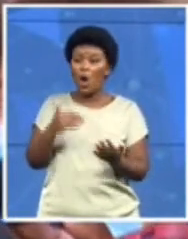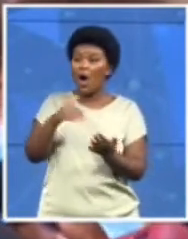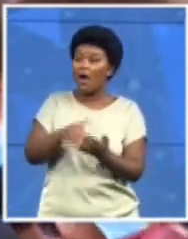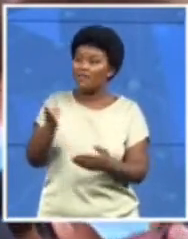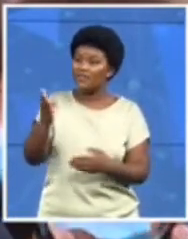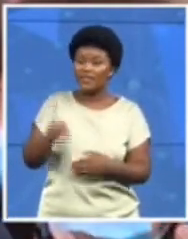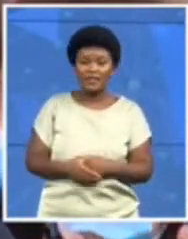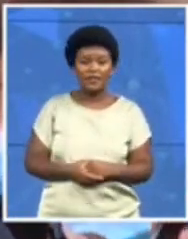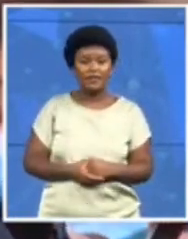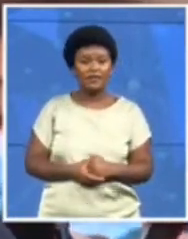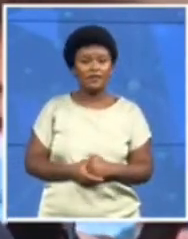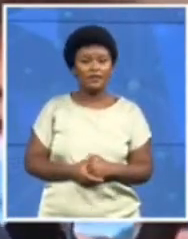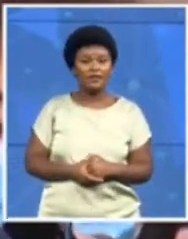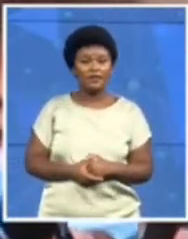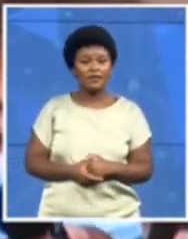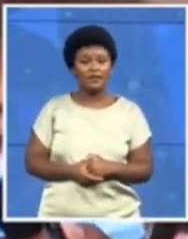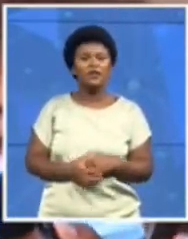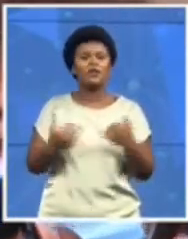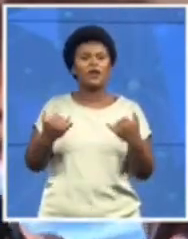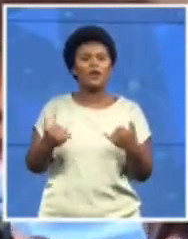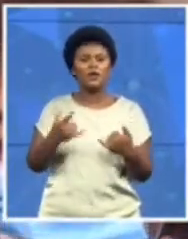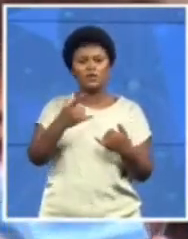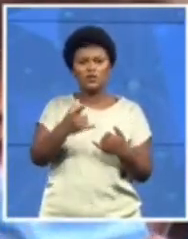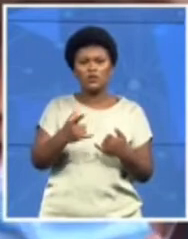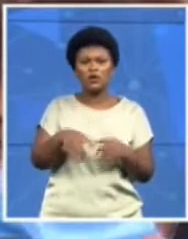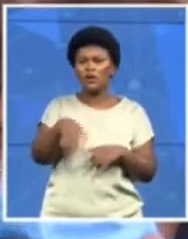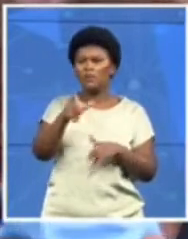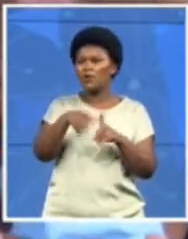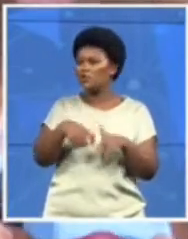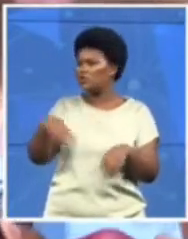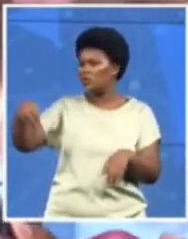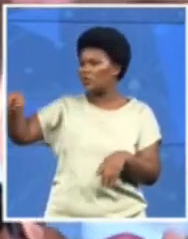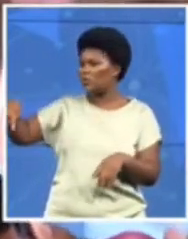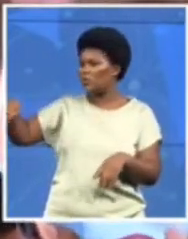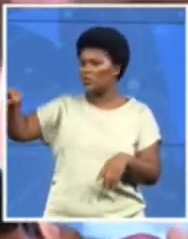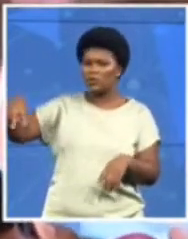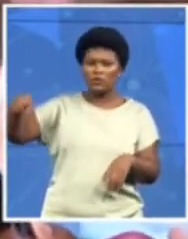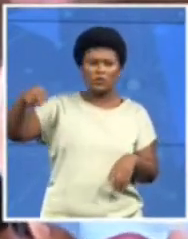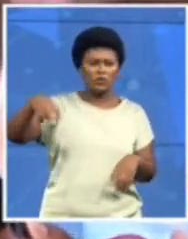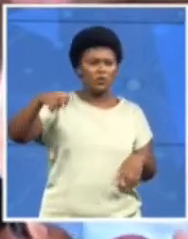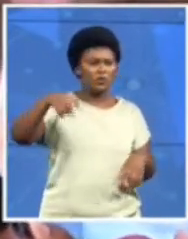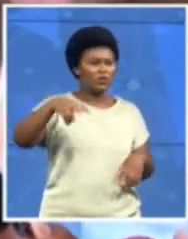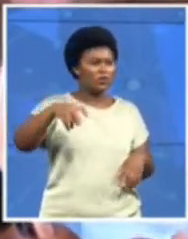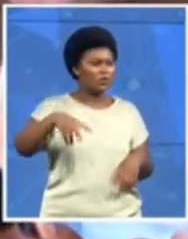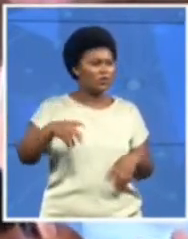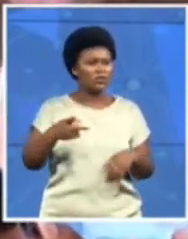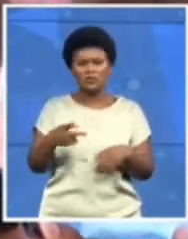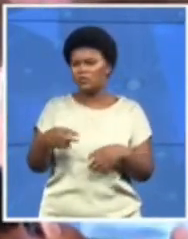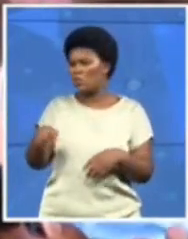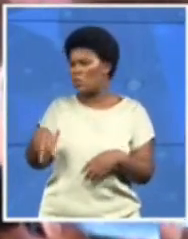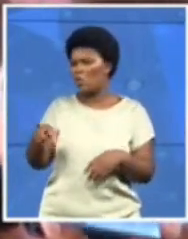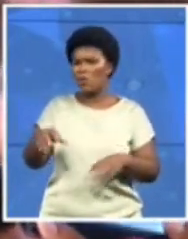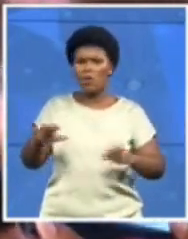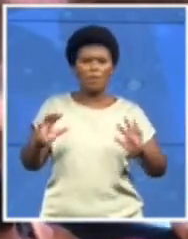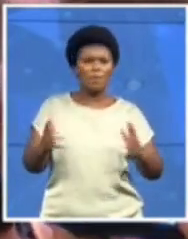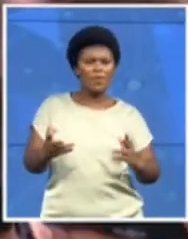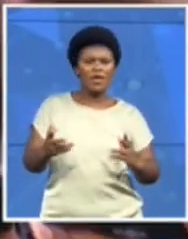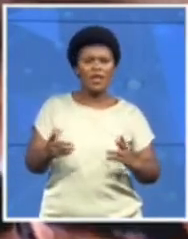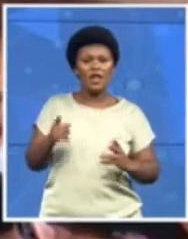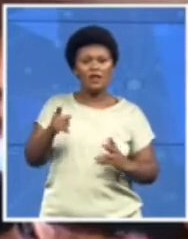across someone wandering around a certain proximity from the crime scene and you therefore assume that this is the